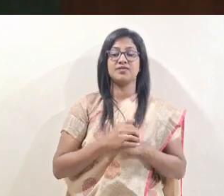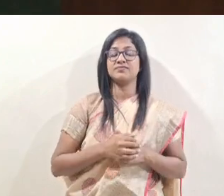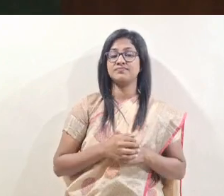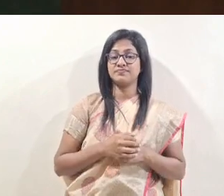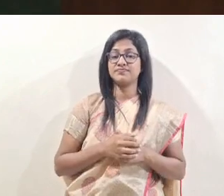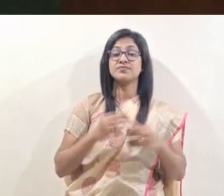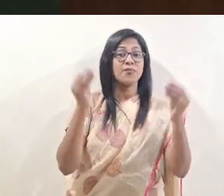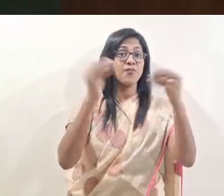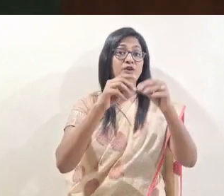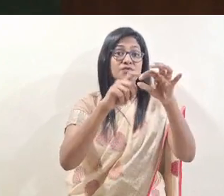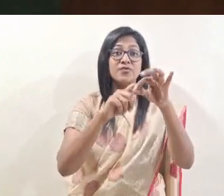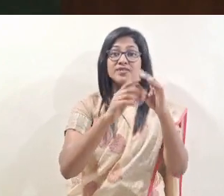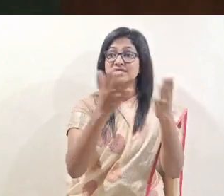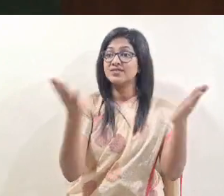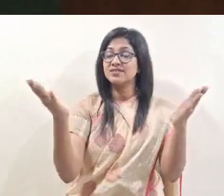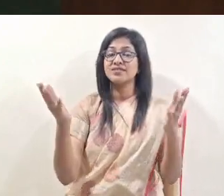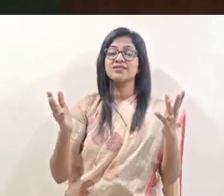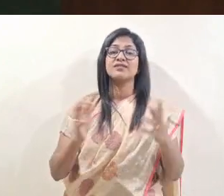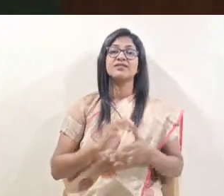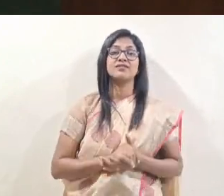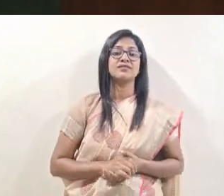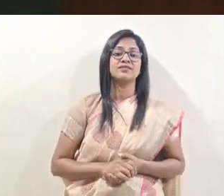that. Any more questions? Yeah.